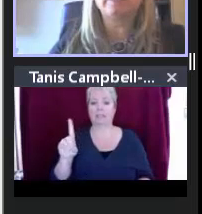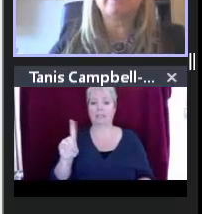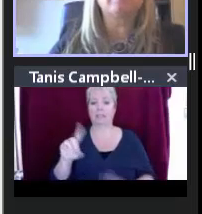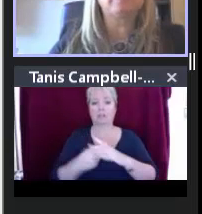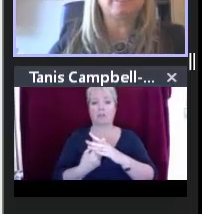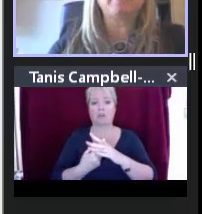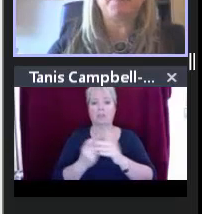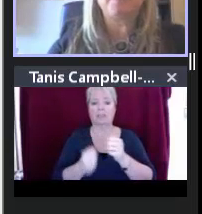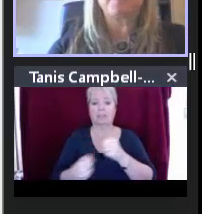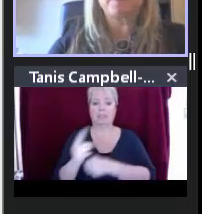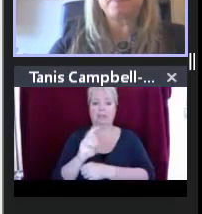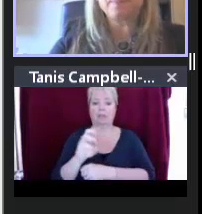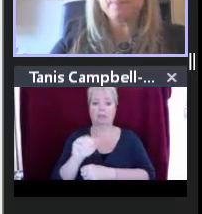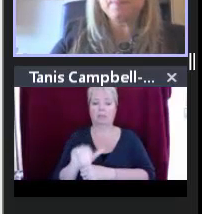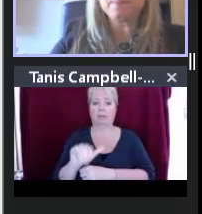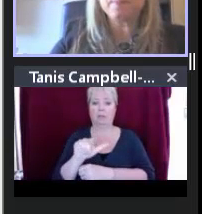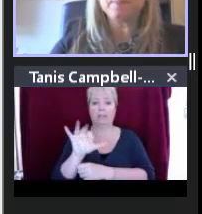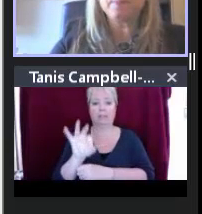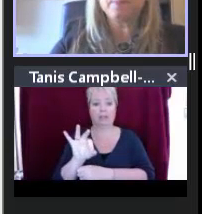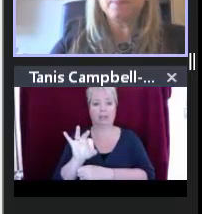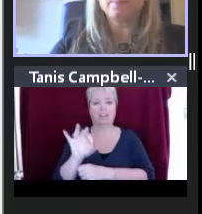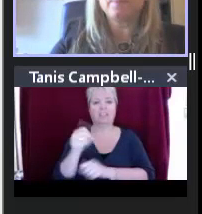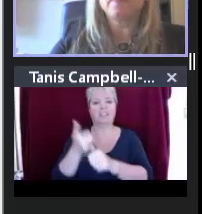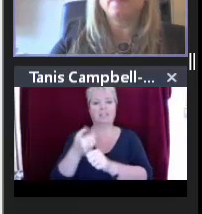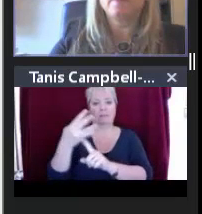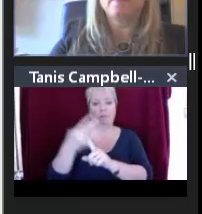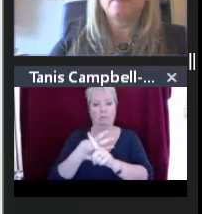May 2017.